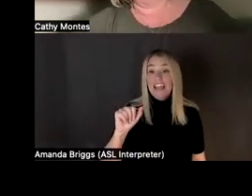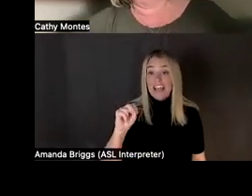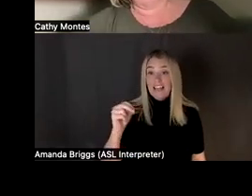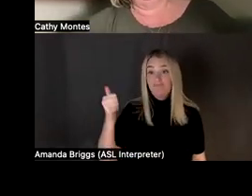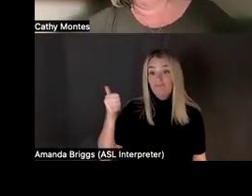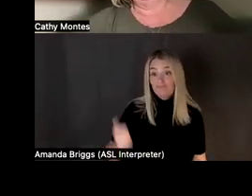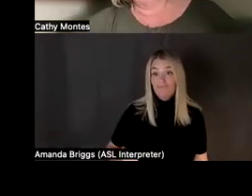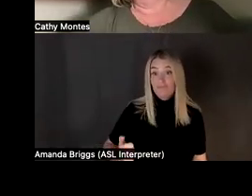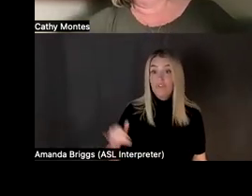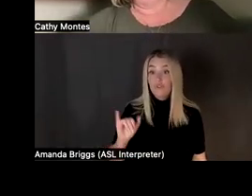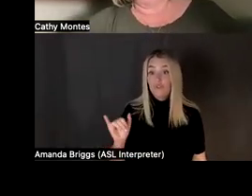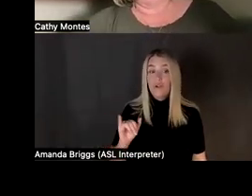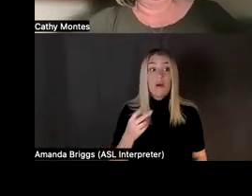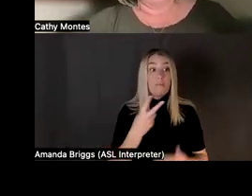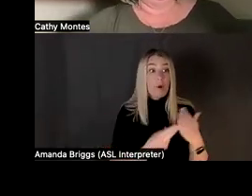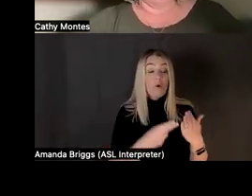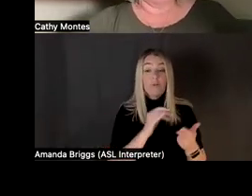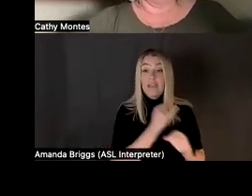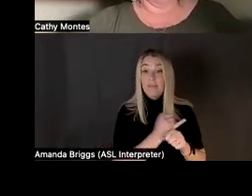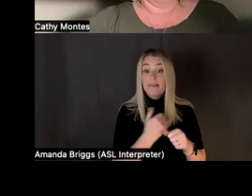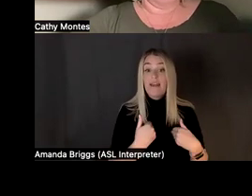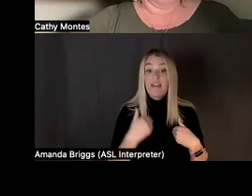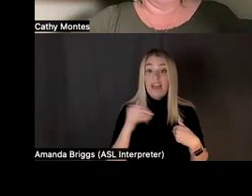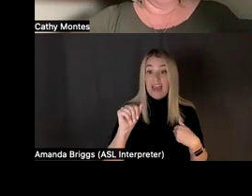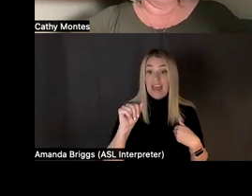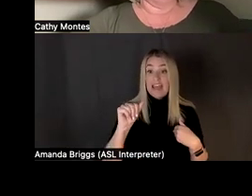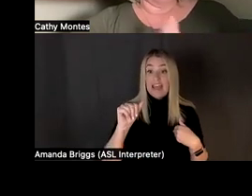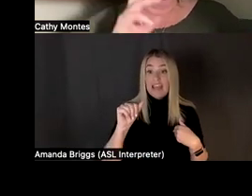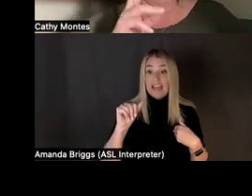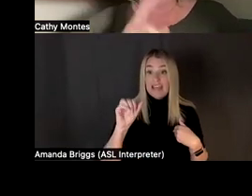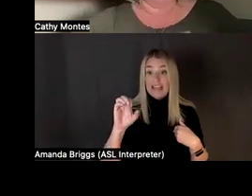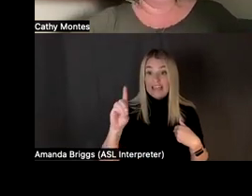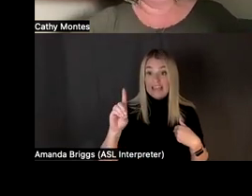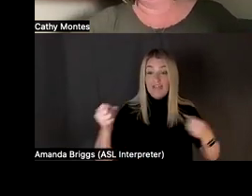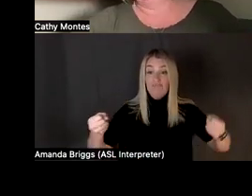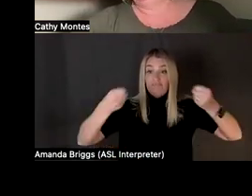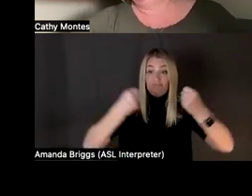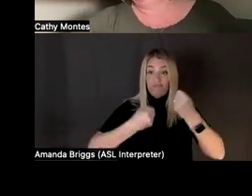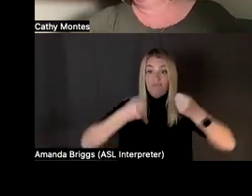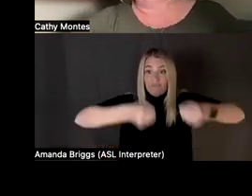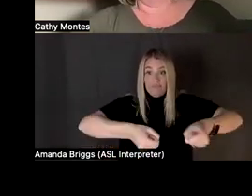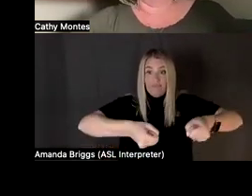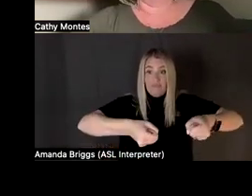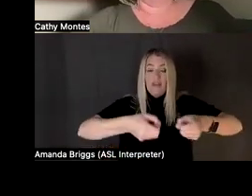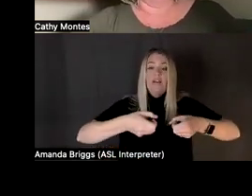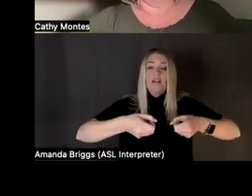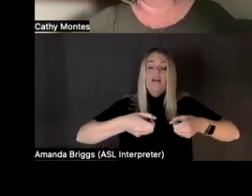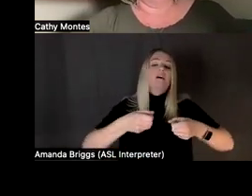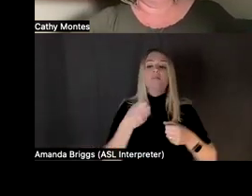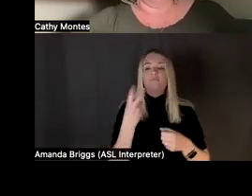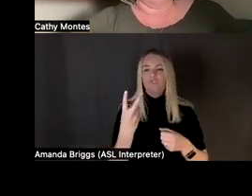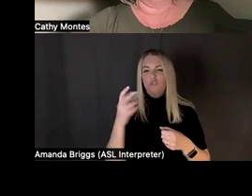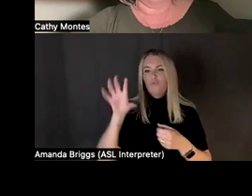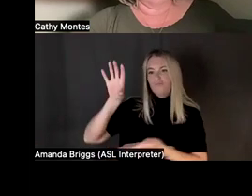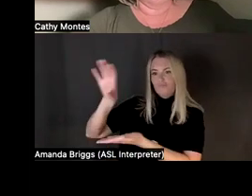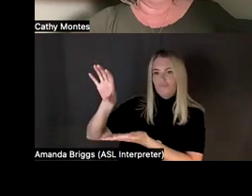also we do have, both campuses have AED devices on them. Each campus has 2 devices. One is located in the